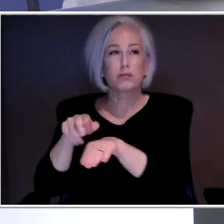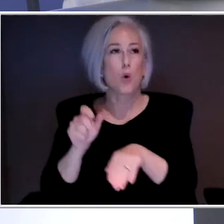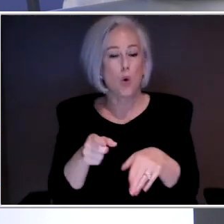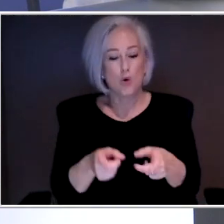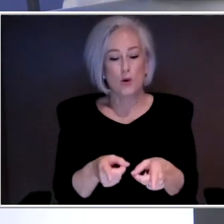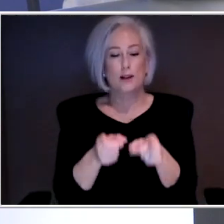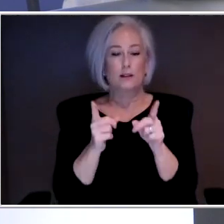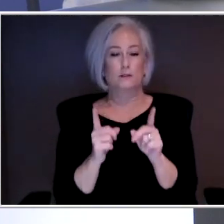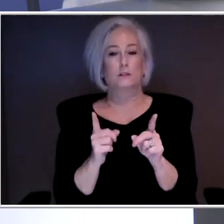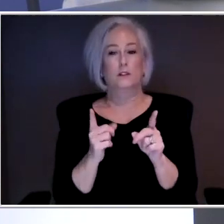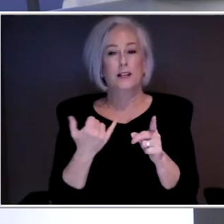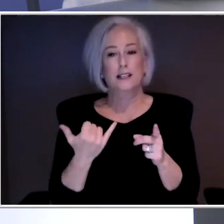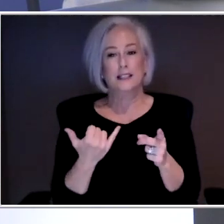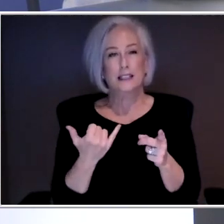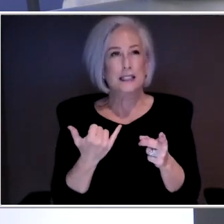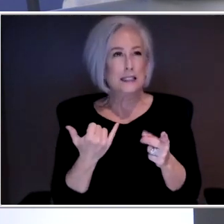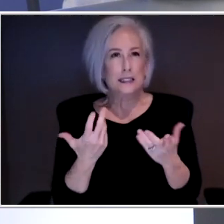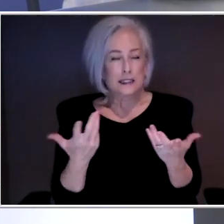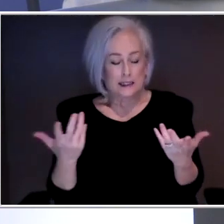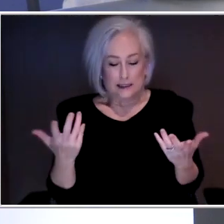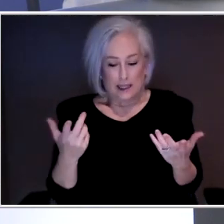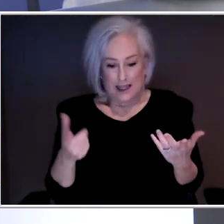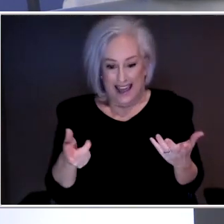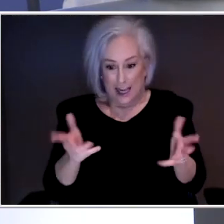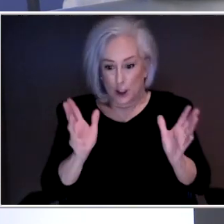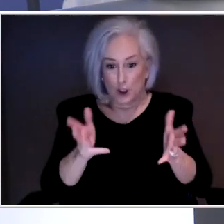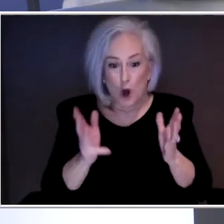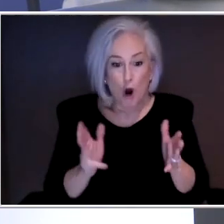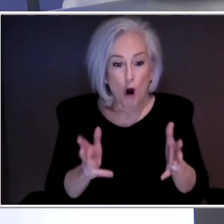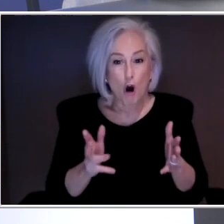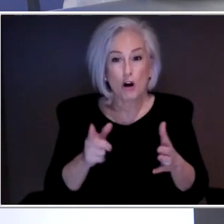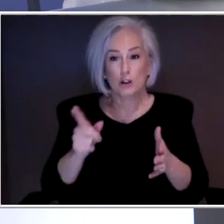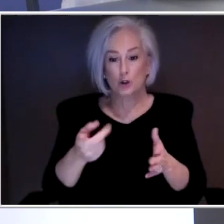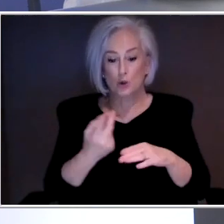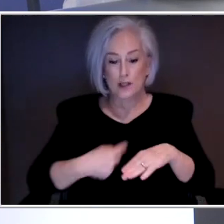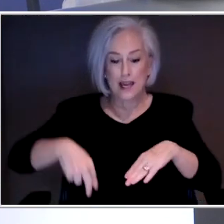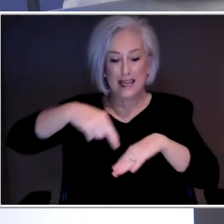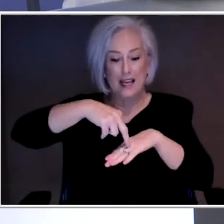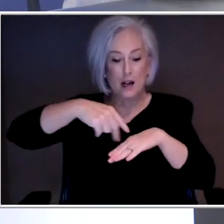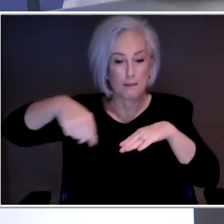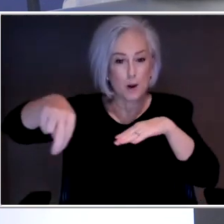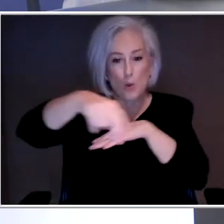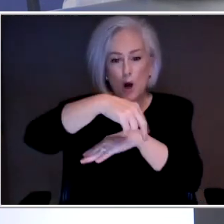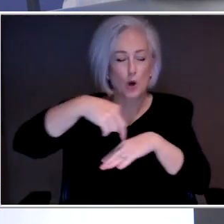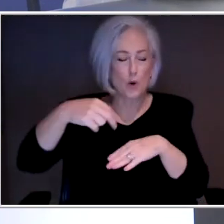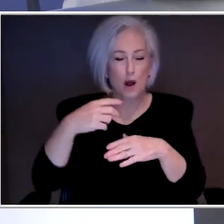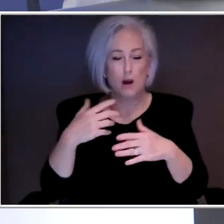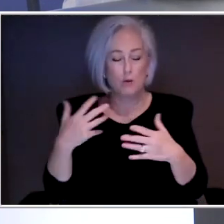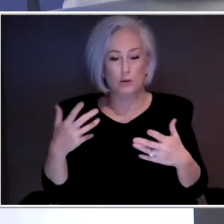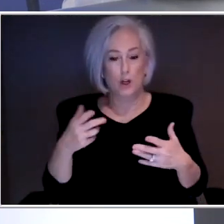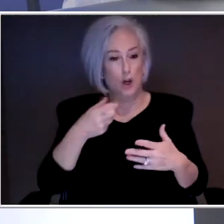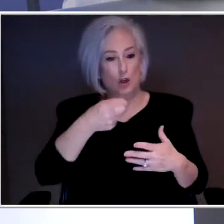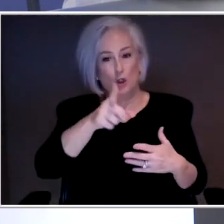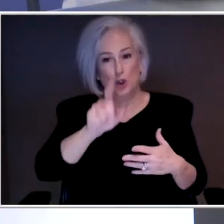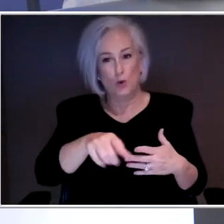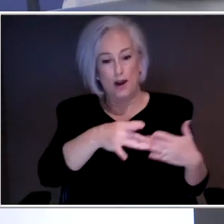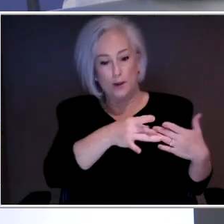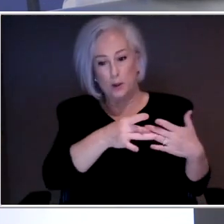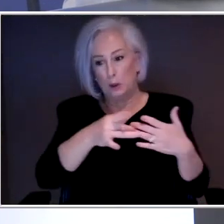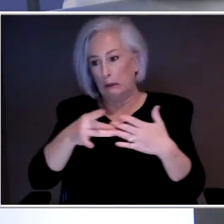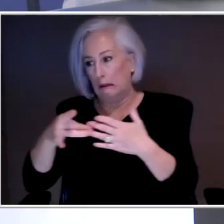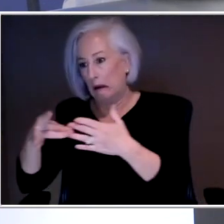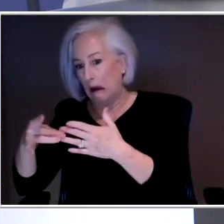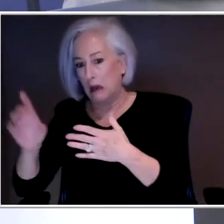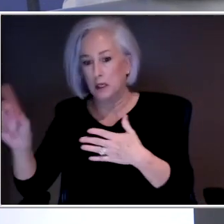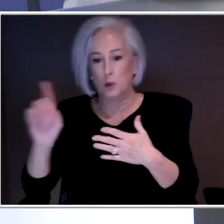down, they can lie down. Are they talking? Do they ever get up and try to walk around? And do you have to kind of guide them back to where they